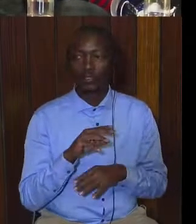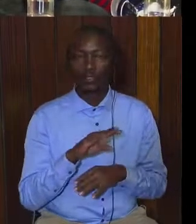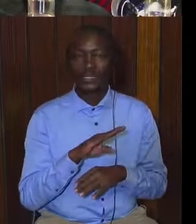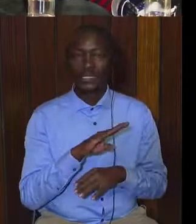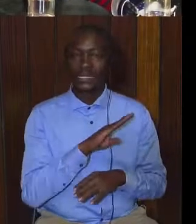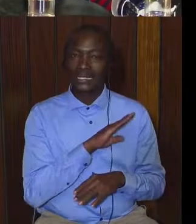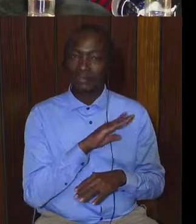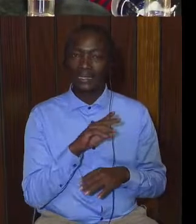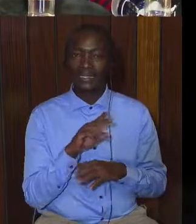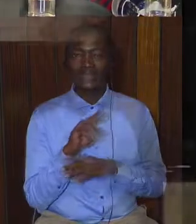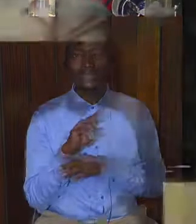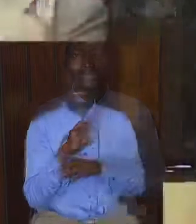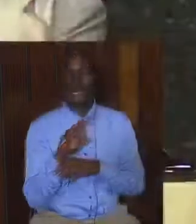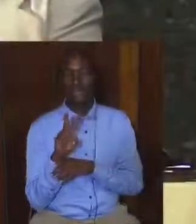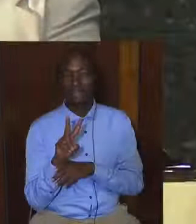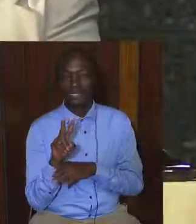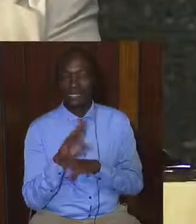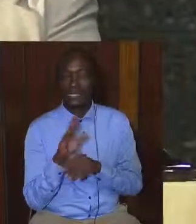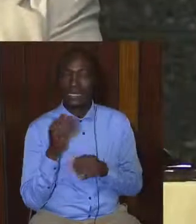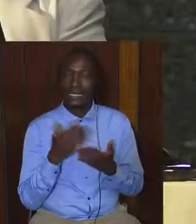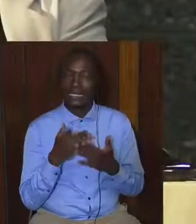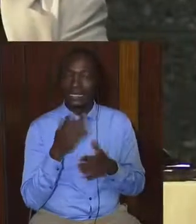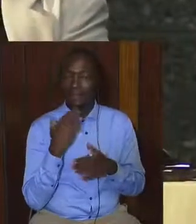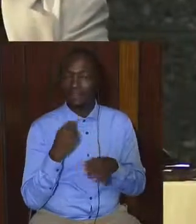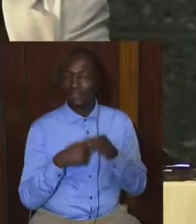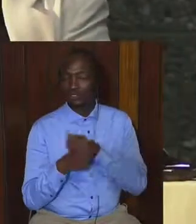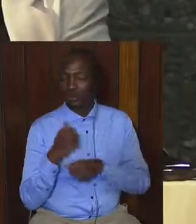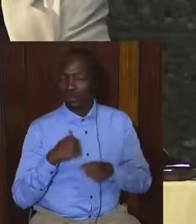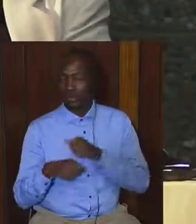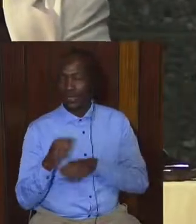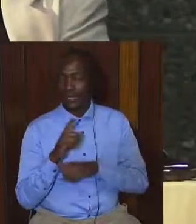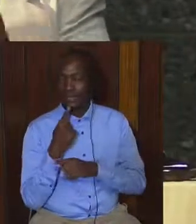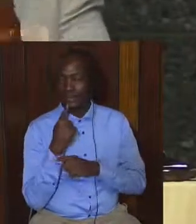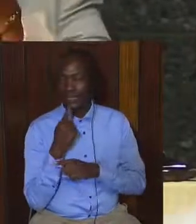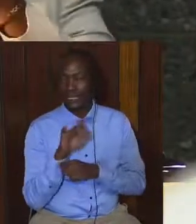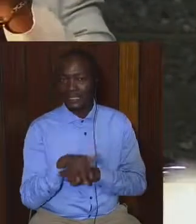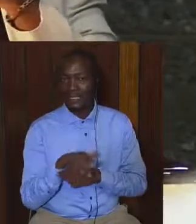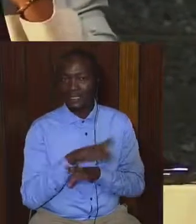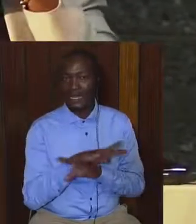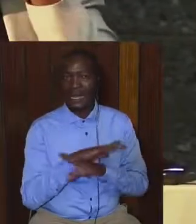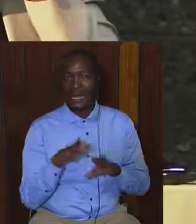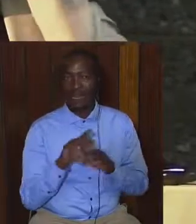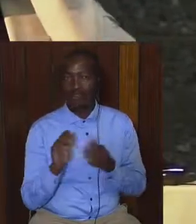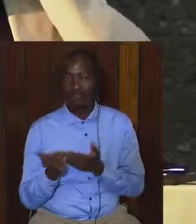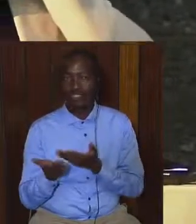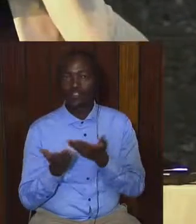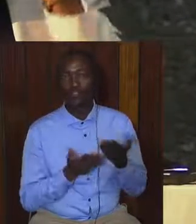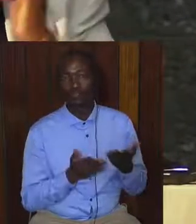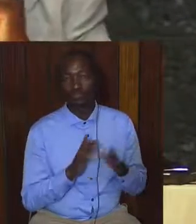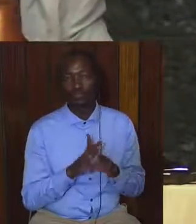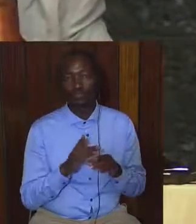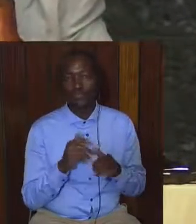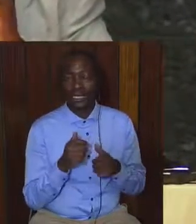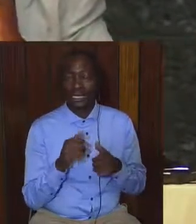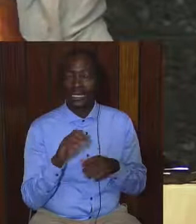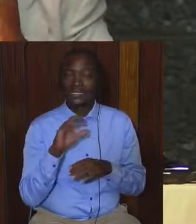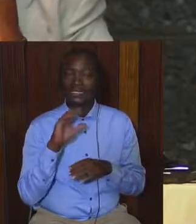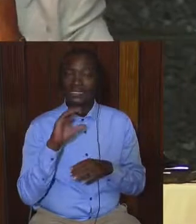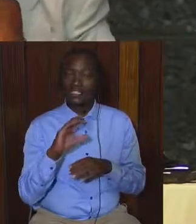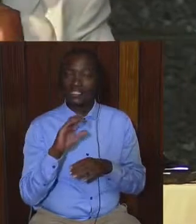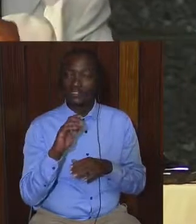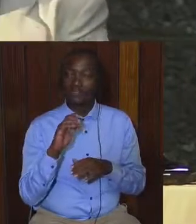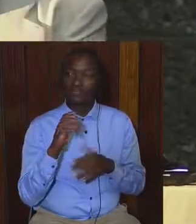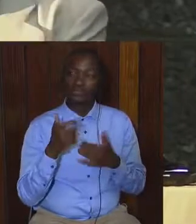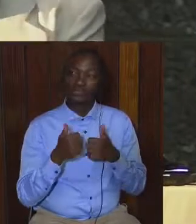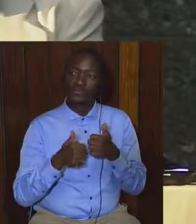Cadet Program. Chair, can I just quickly go back and just say that I have not introduced the Chief Operating Officer of